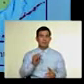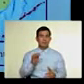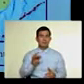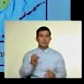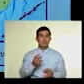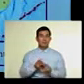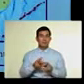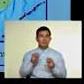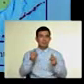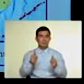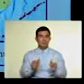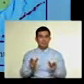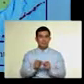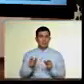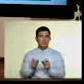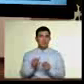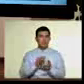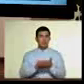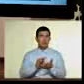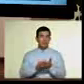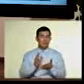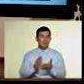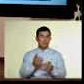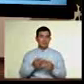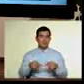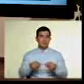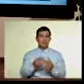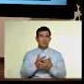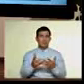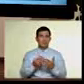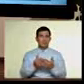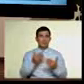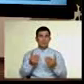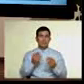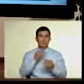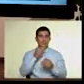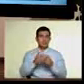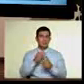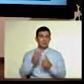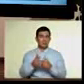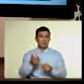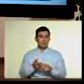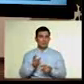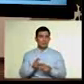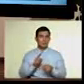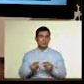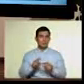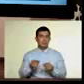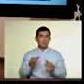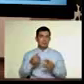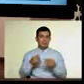bilan solishtirsangiz, aynan plitalar to'qnashgan joylarda tez-tez yer qimirlashlar sodir bo'lishini